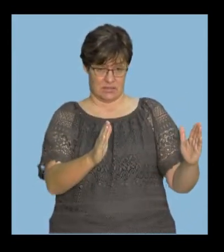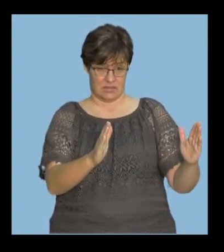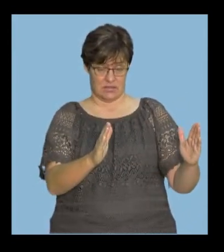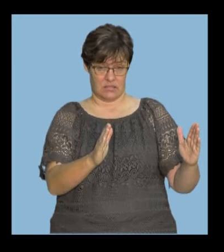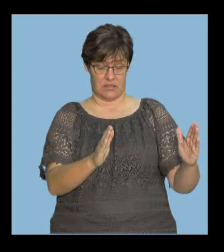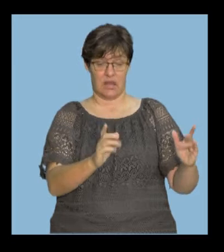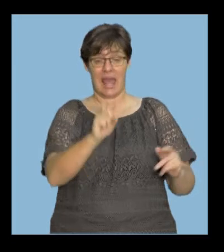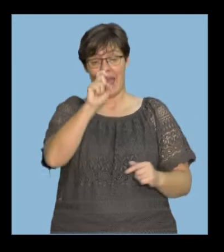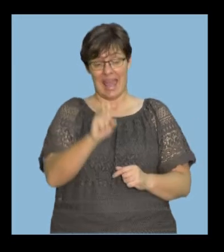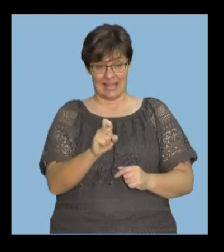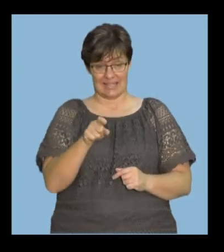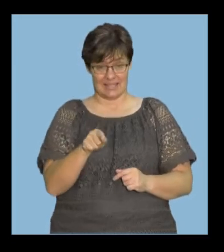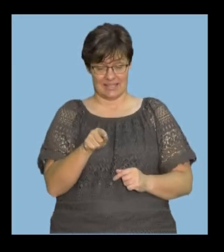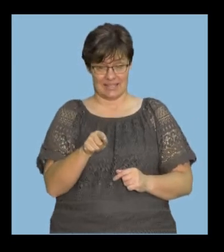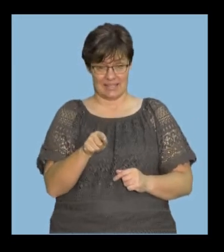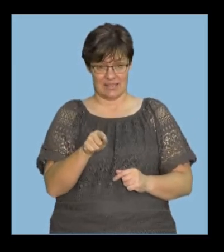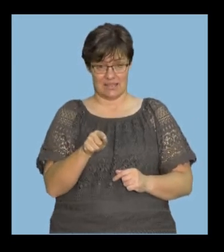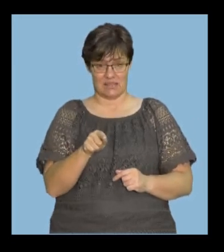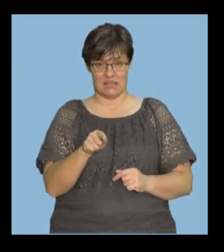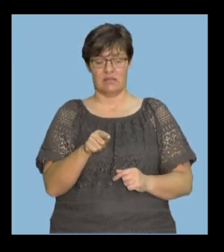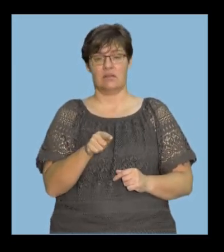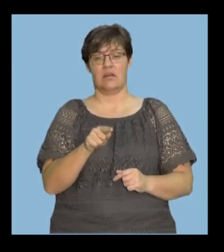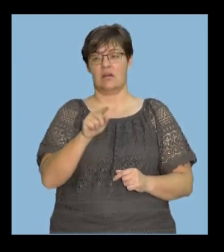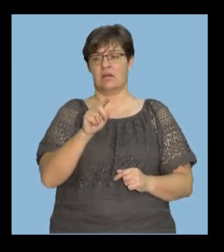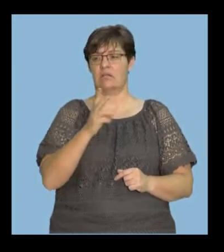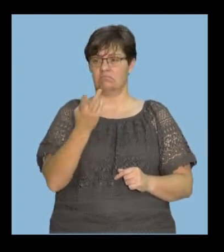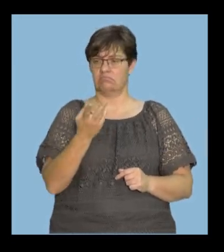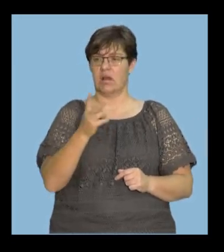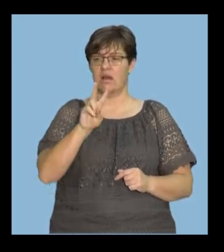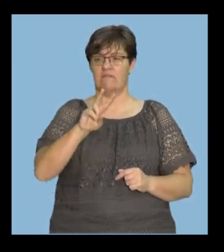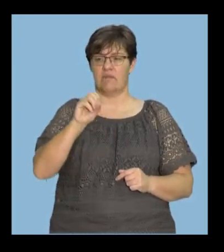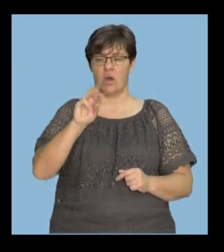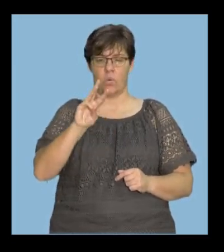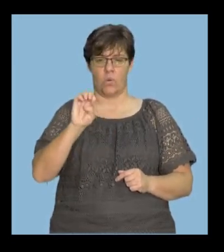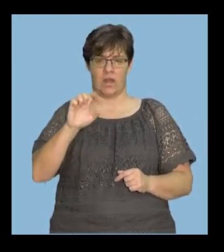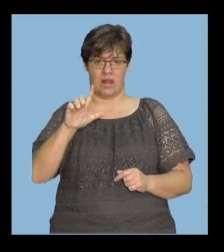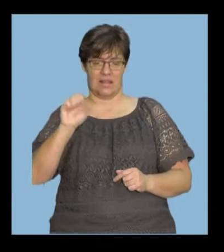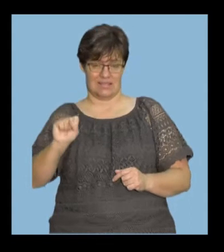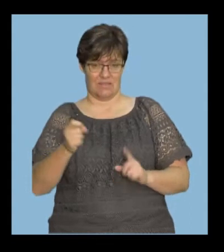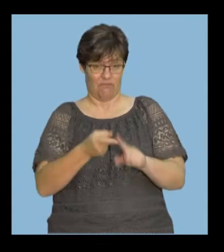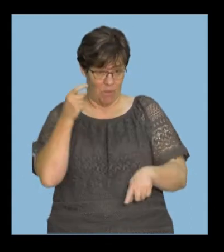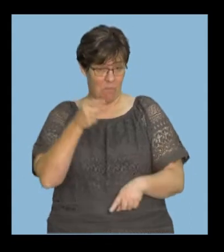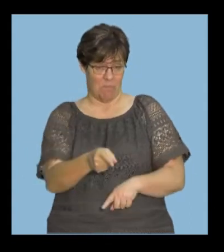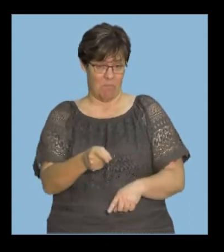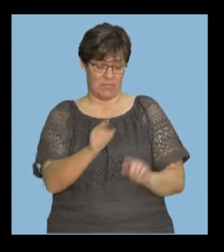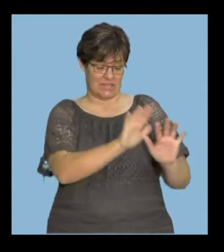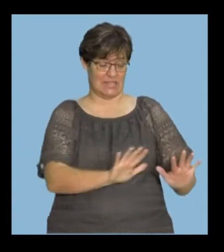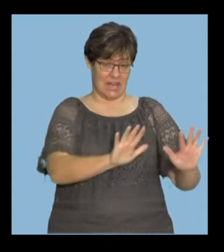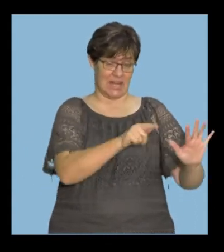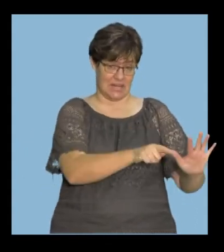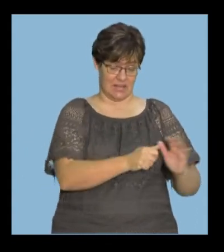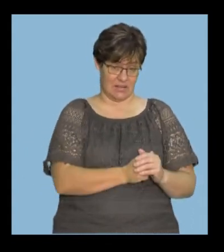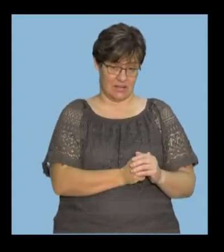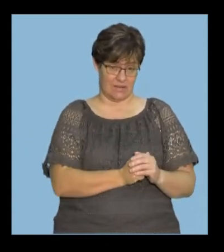to let set X be the vowels taken out of that first 10 letter set.